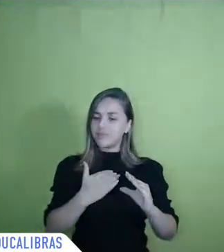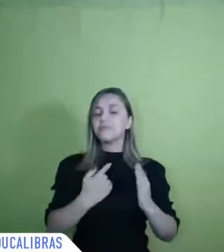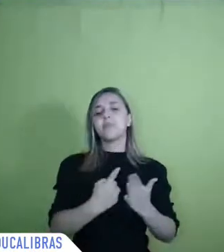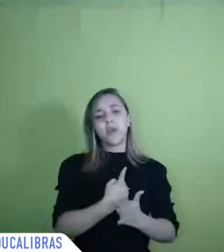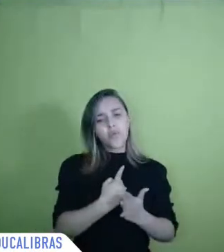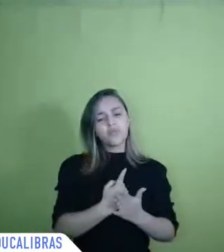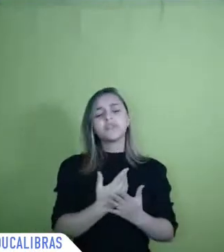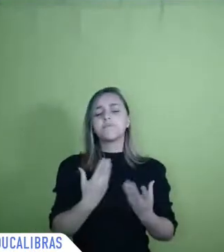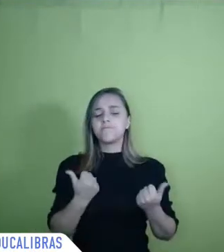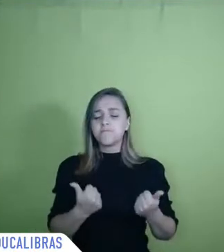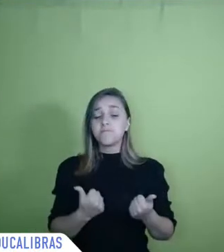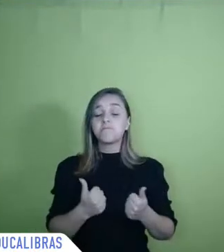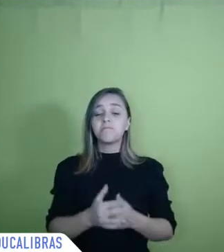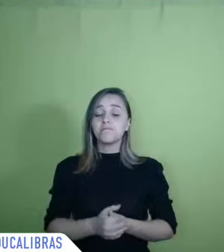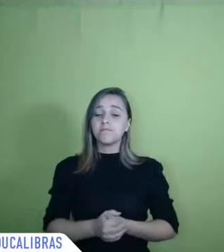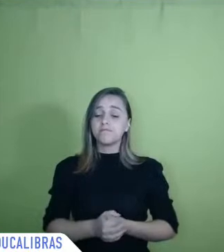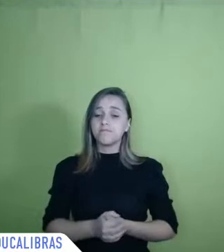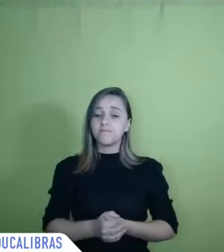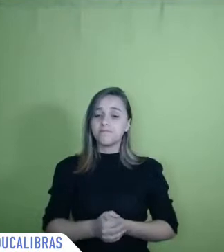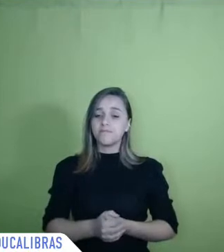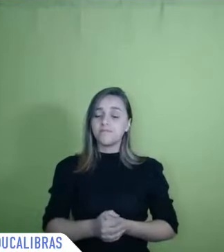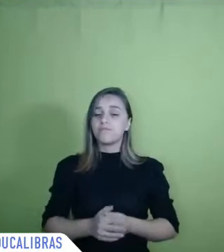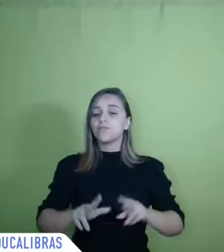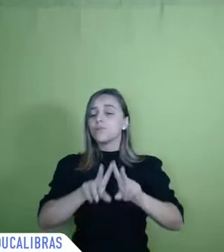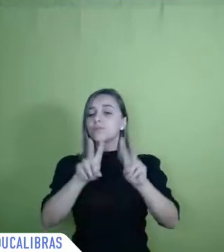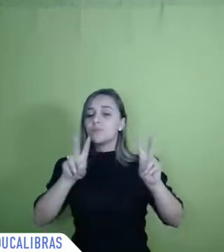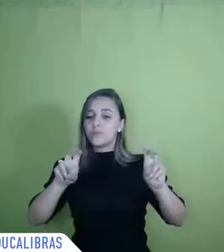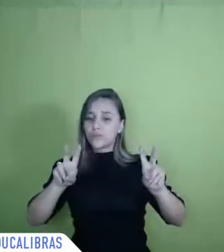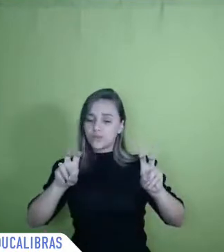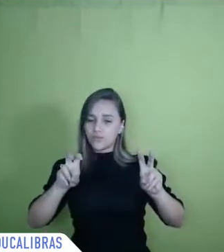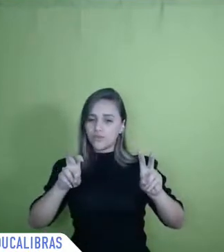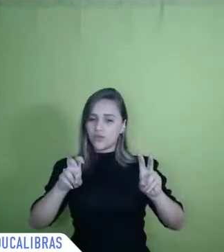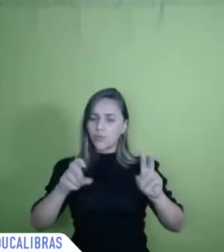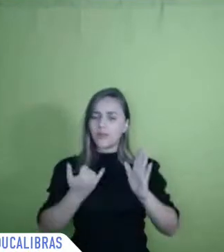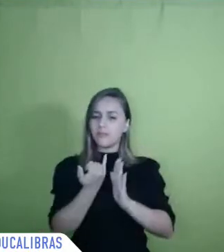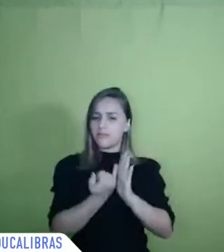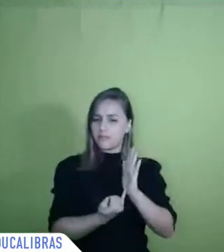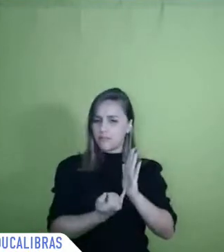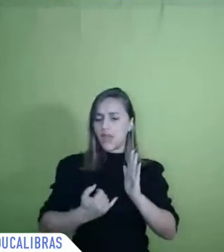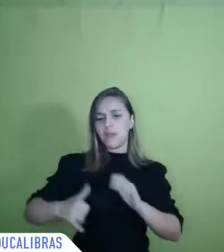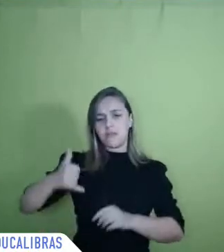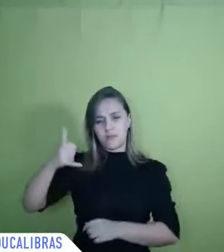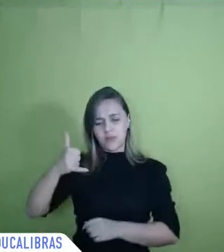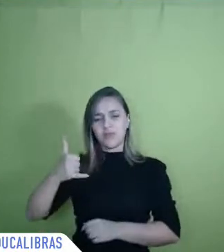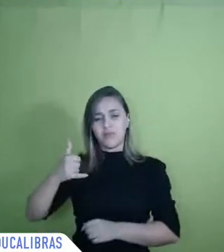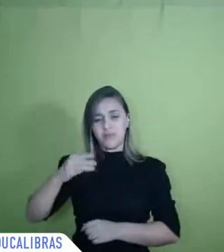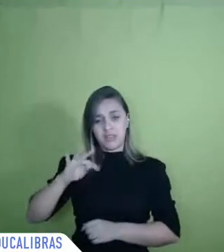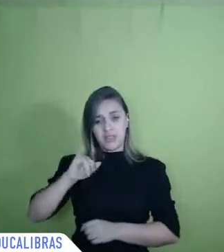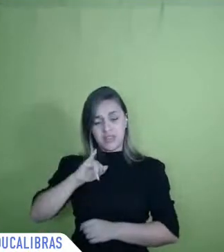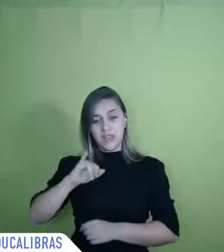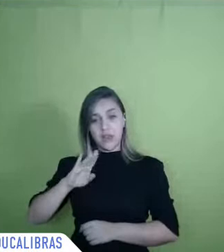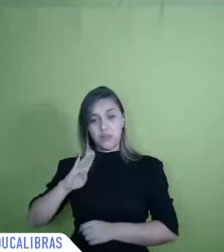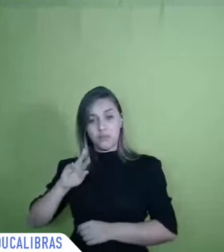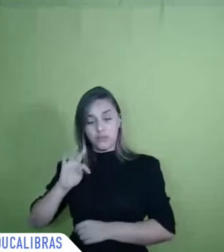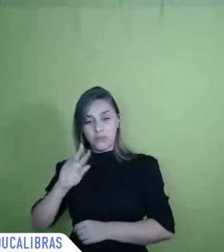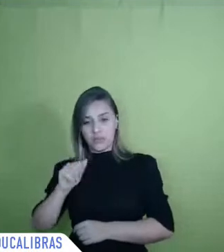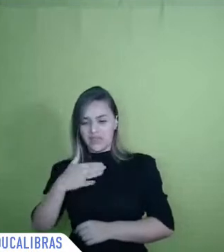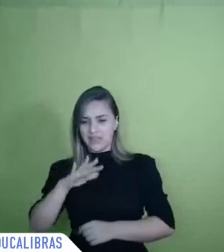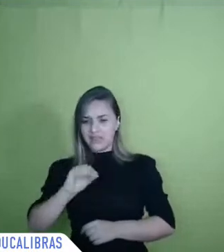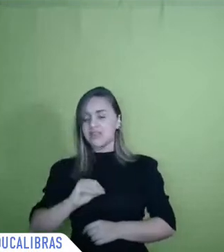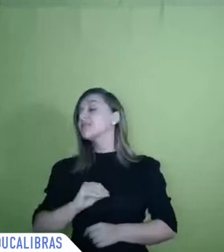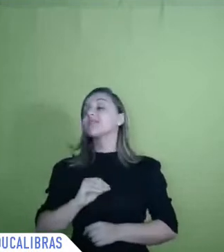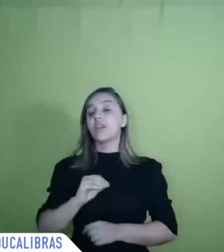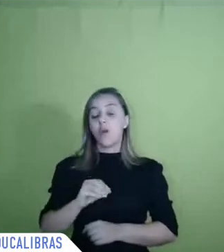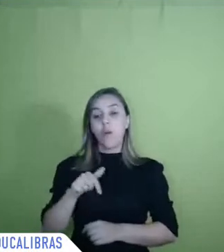taxing high earners, taxing high wealth in Brazil, it's a fascinating history, because unlike what we